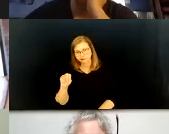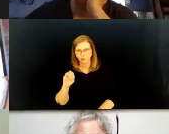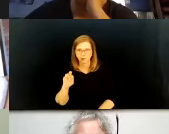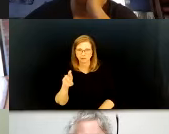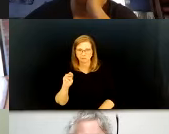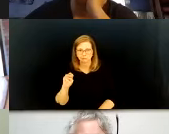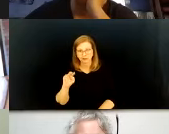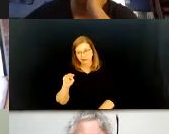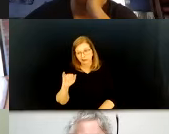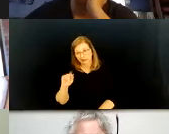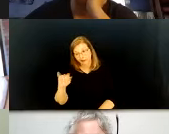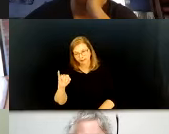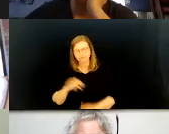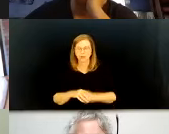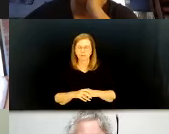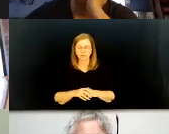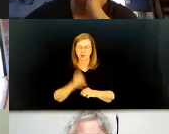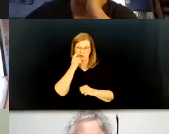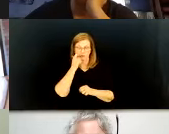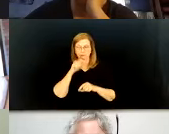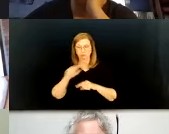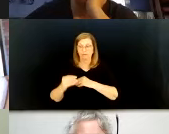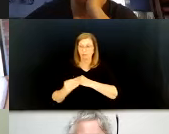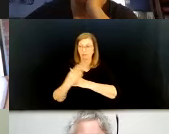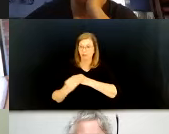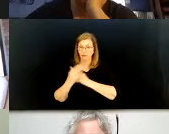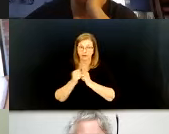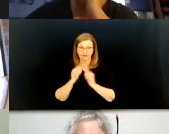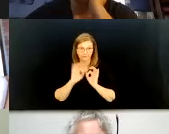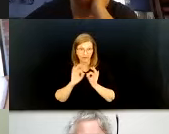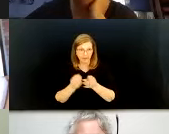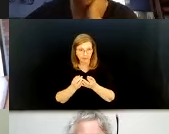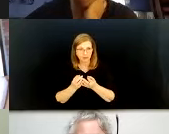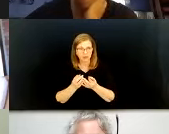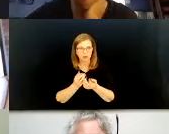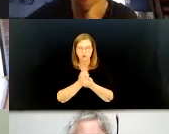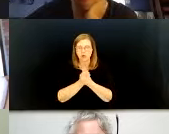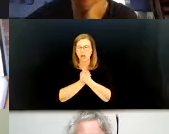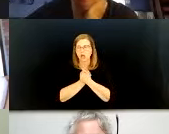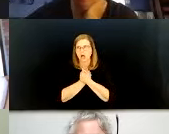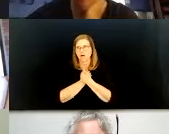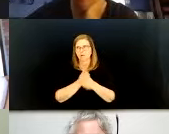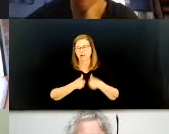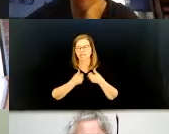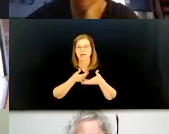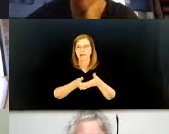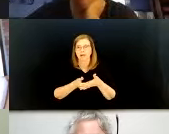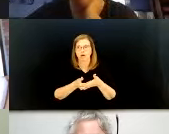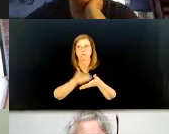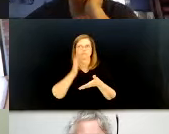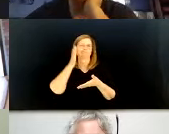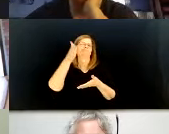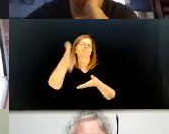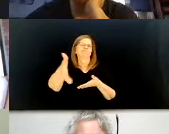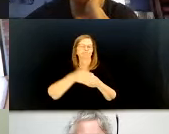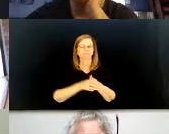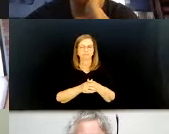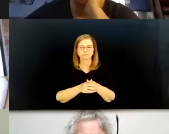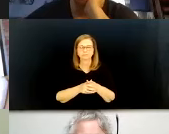She recently took a trip to the beach with her family this summer and would love to live near it someday. So this is just some